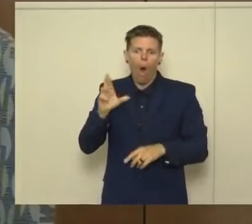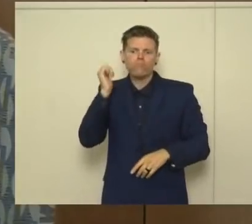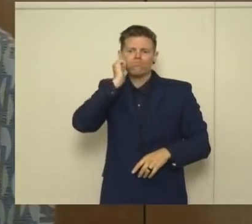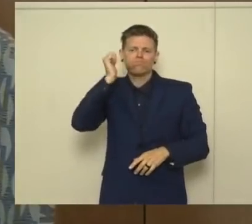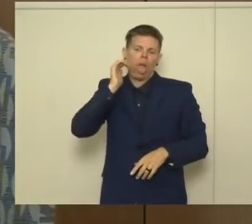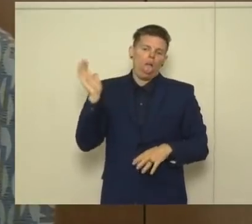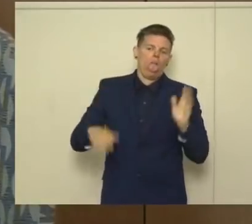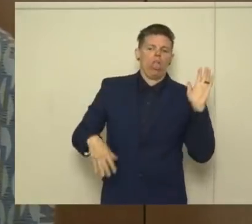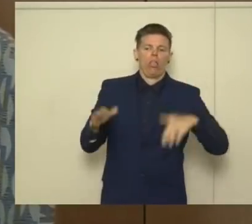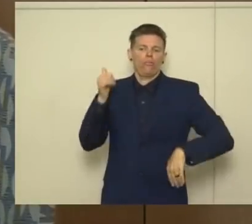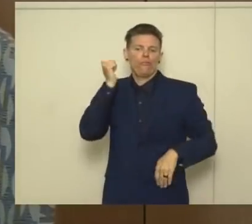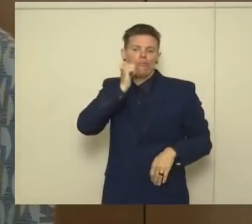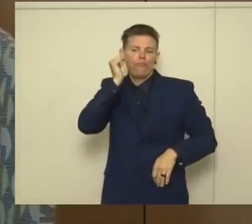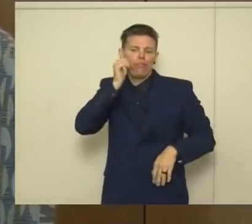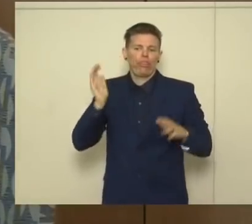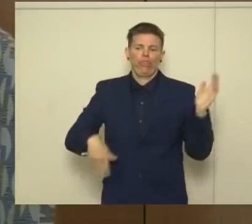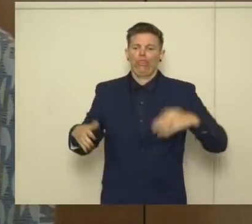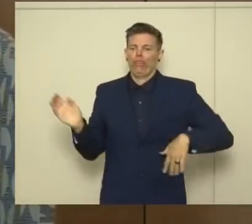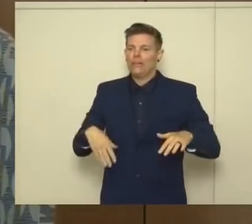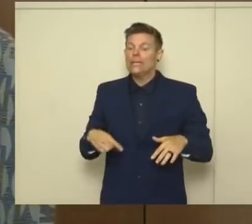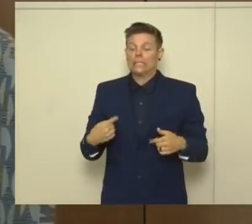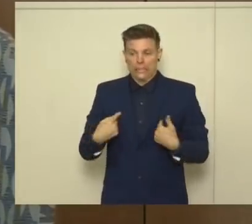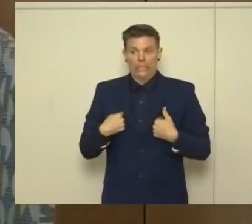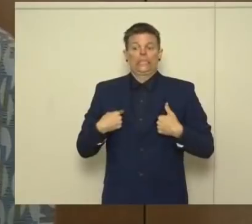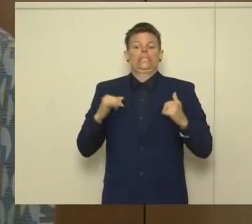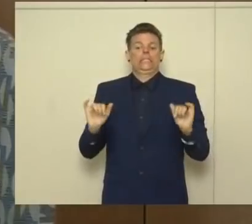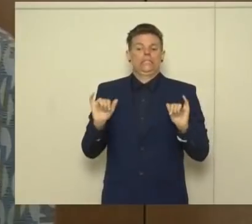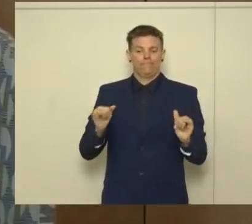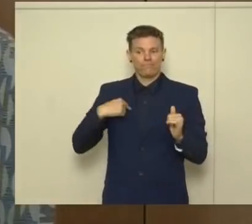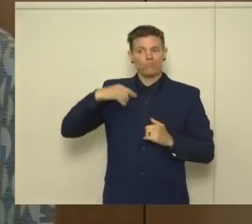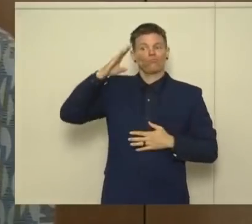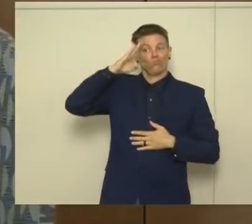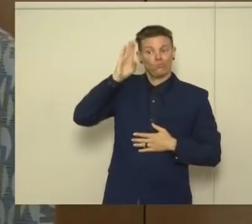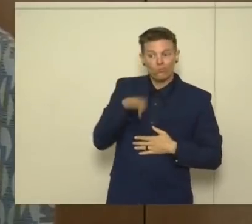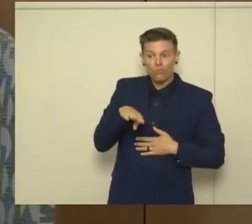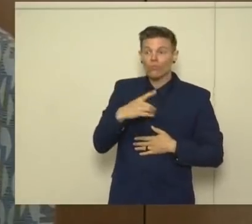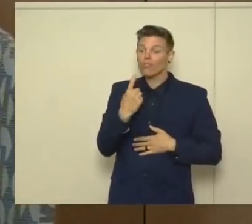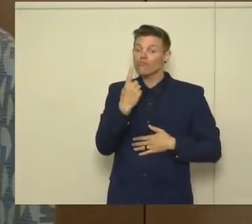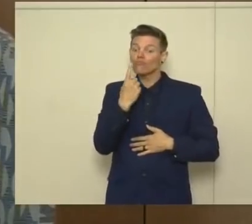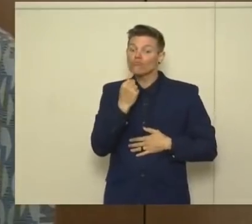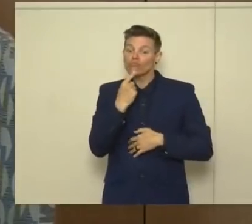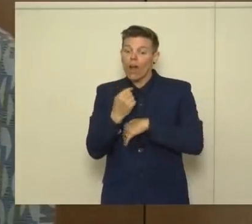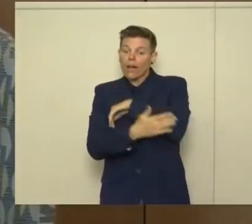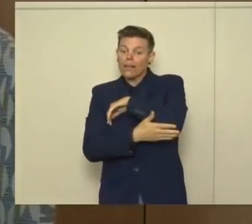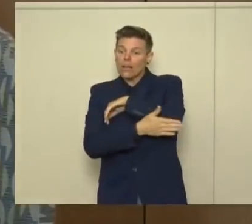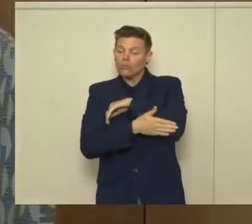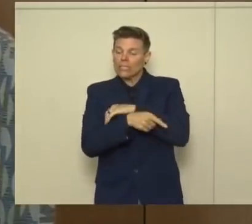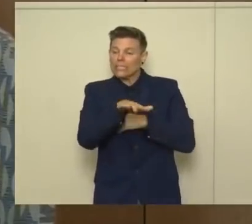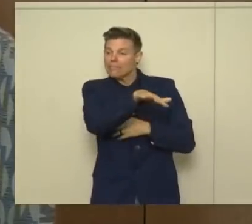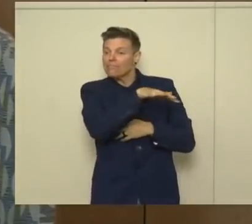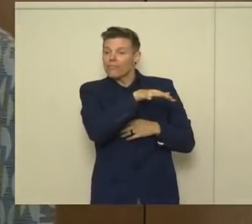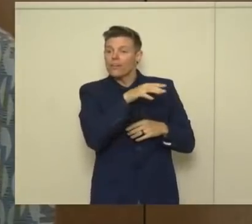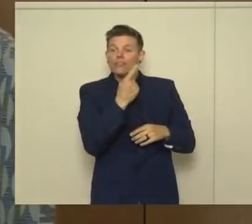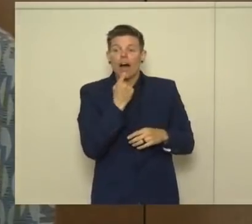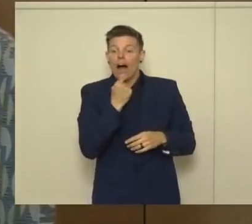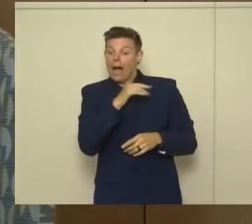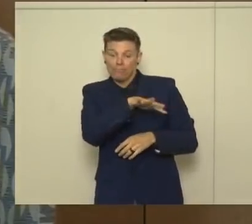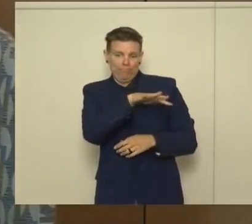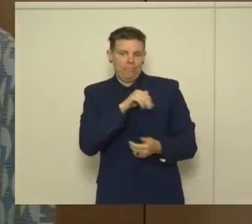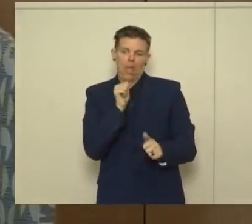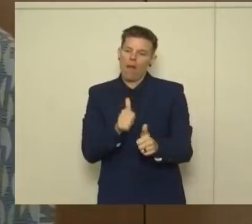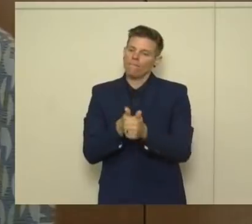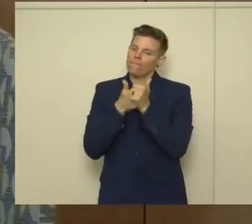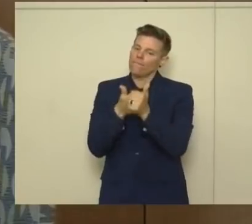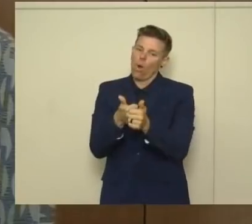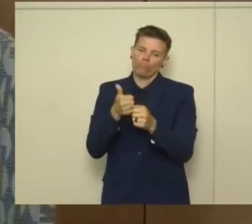red are not practicing good public health. They're not wearing masks. They're traveling far too much. Their businesses